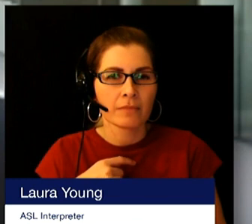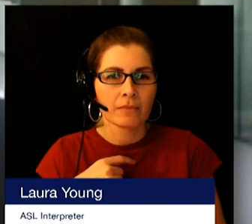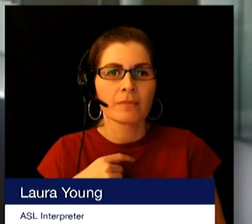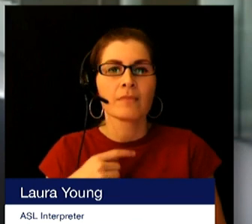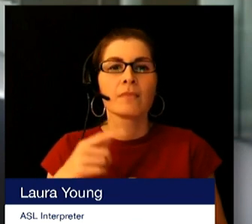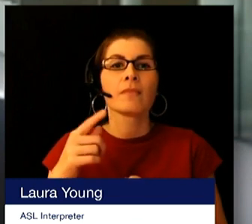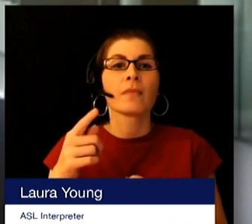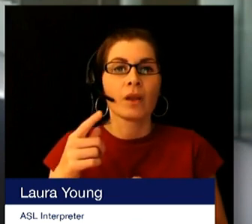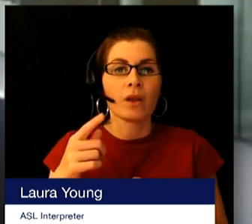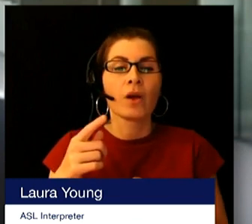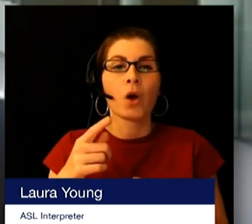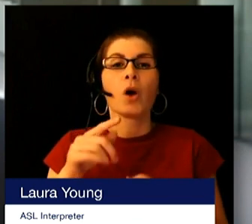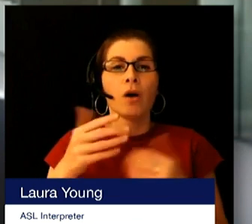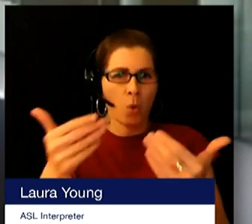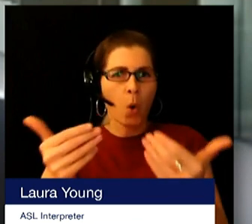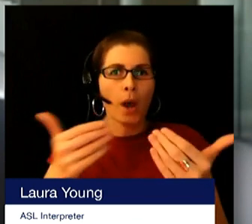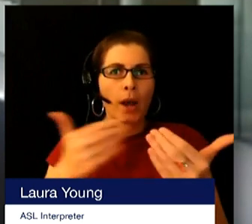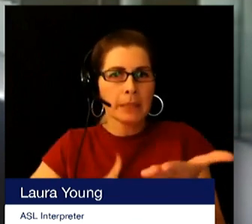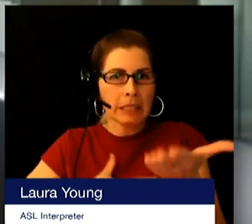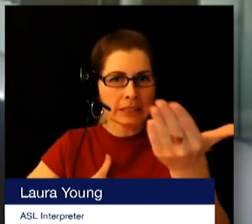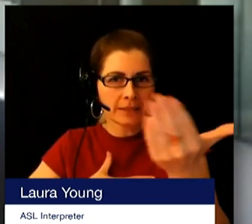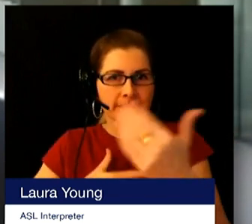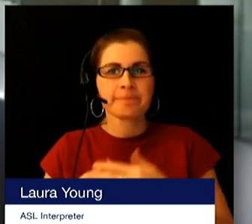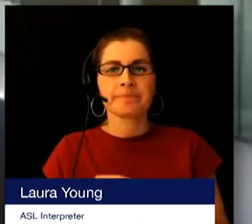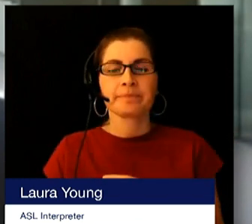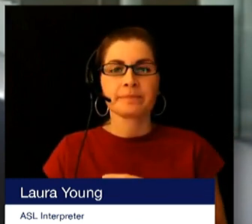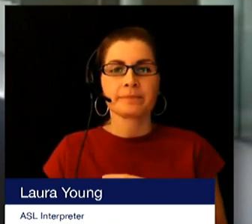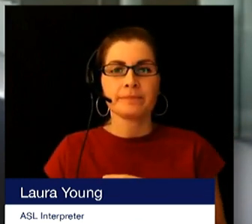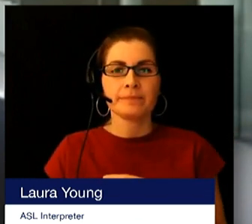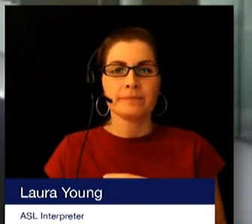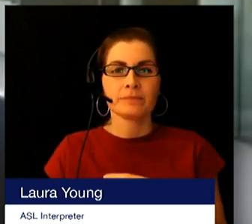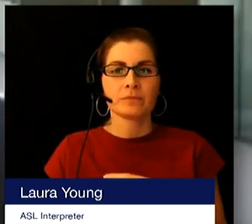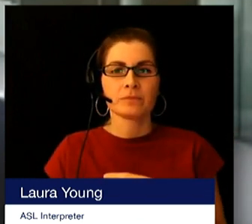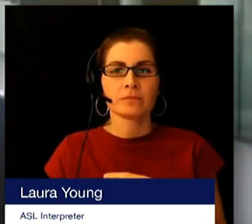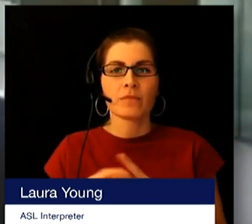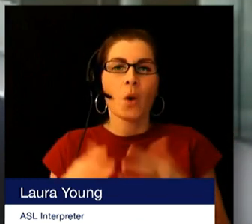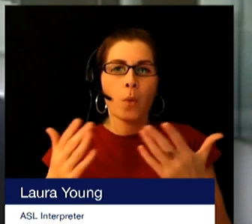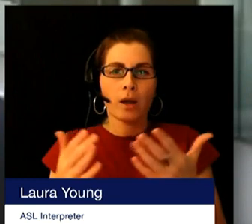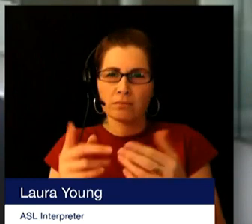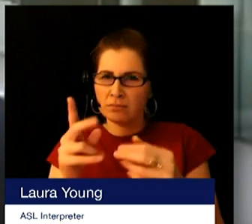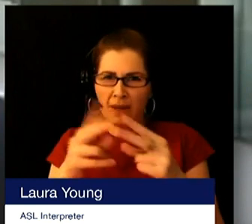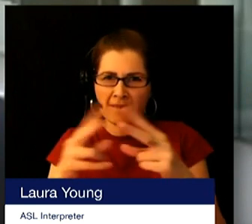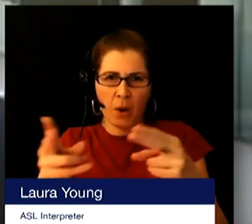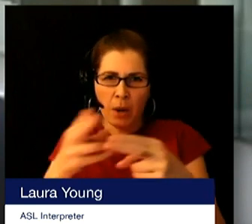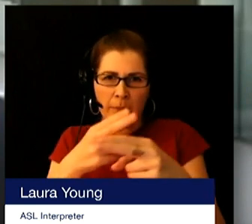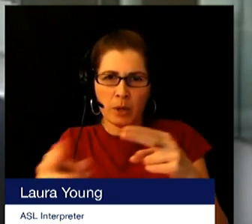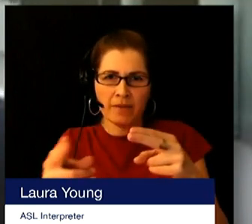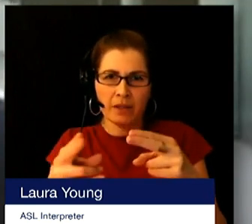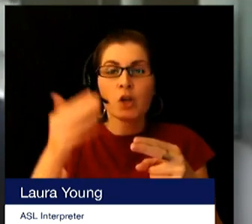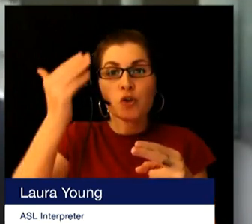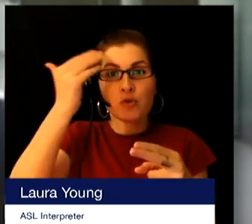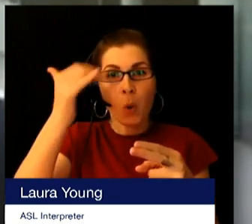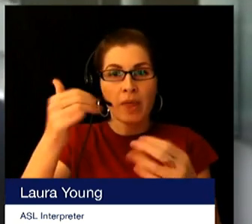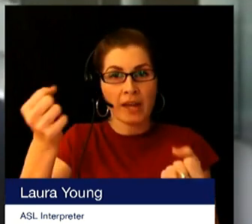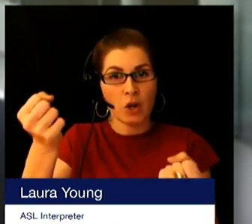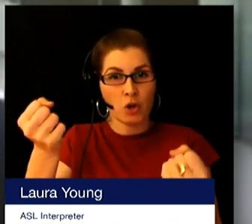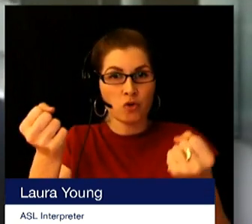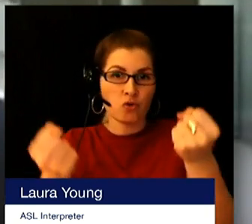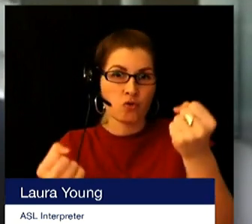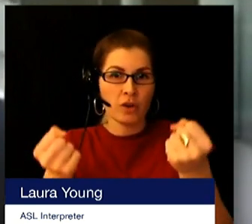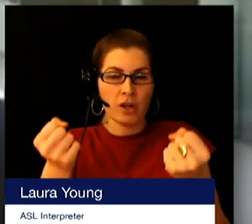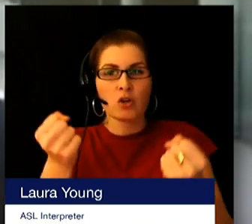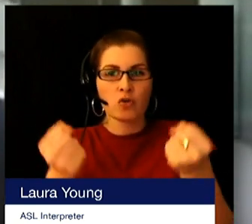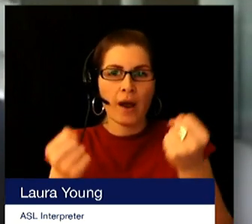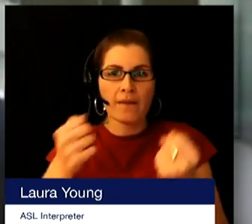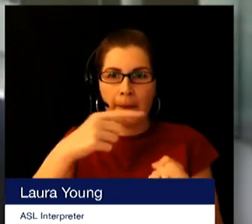Let's hop back. Go ahead. No, please, go ahead. Well, just very briefly, we know that driving while black or brown is a